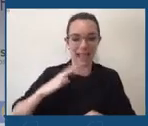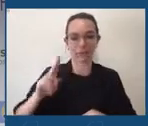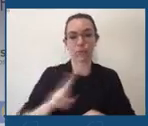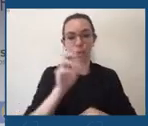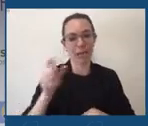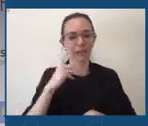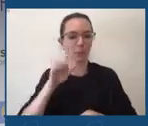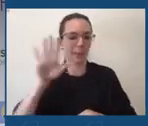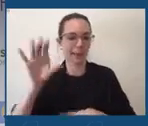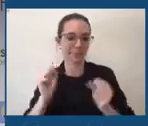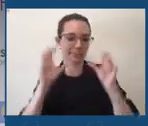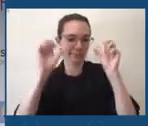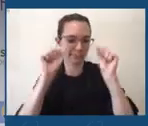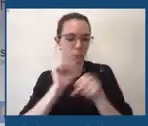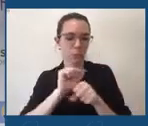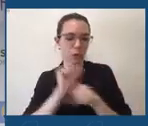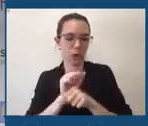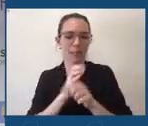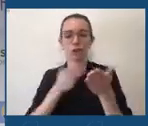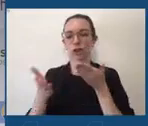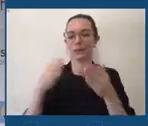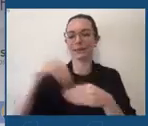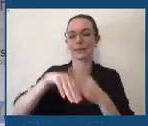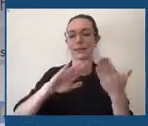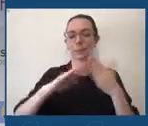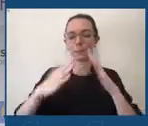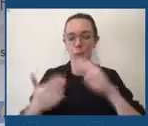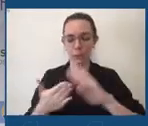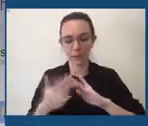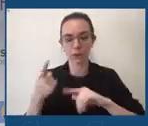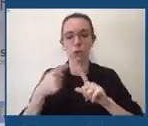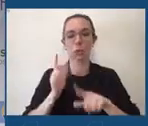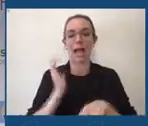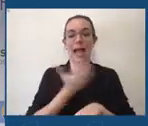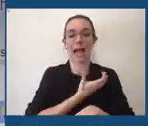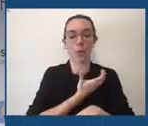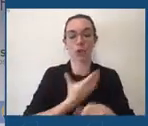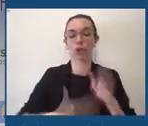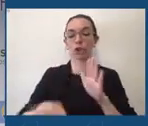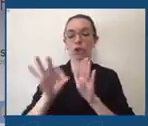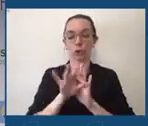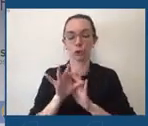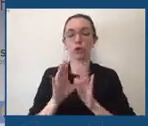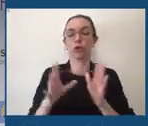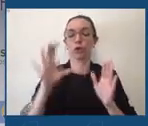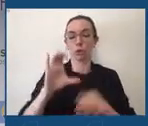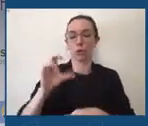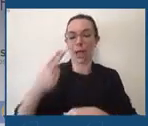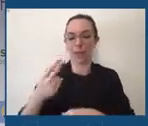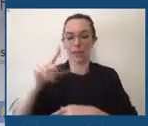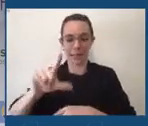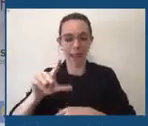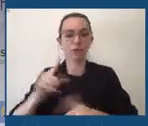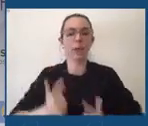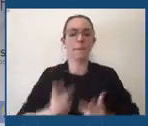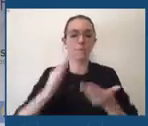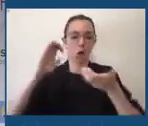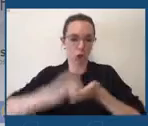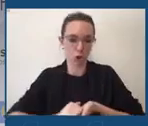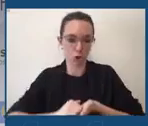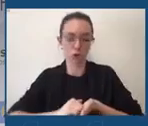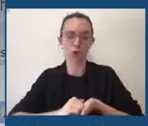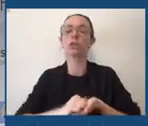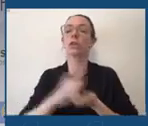work in service in the community, to our Choose Healthy Life partners, our clergy leaders, Reverend Sharpton,